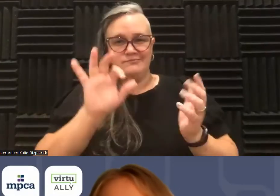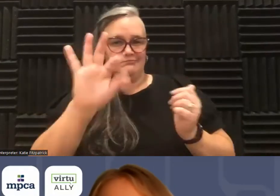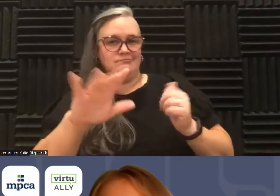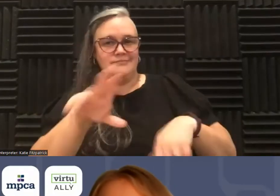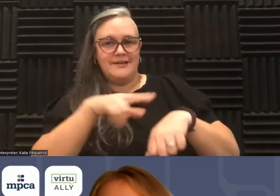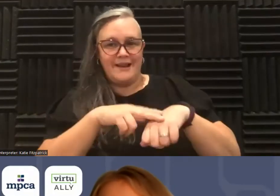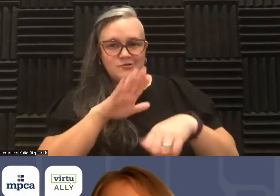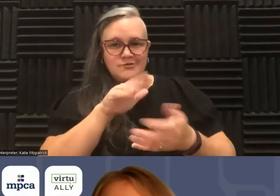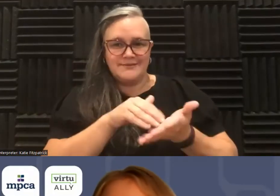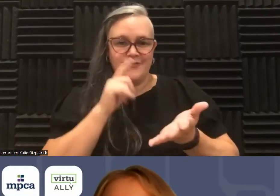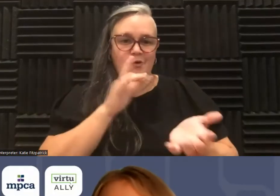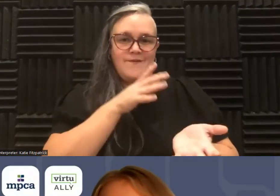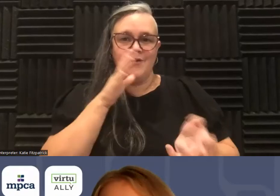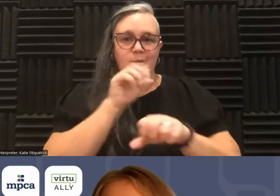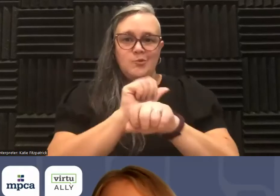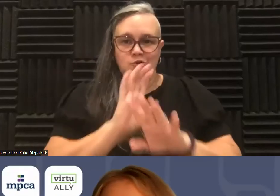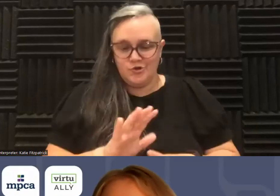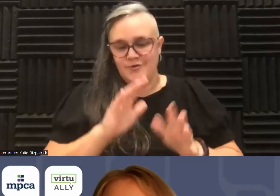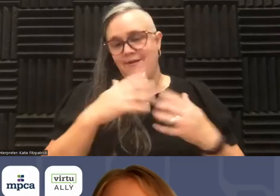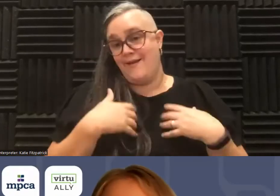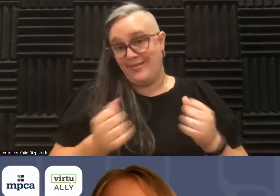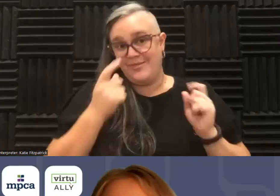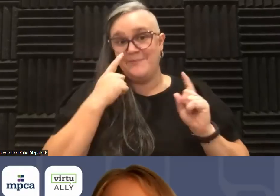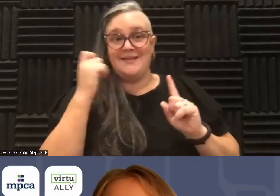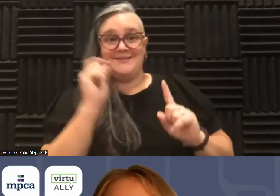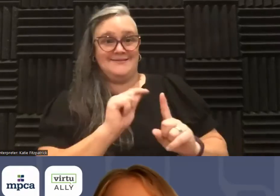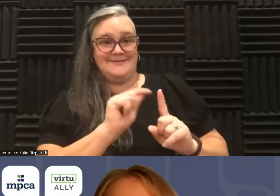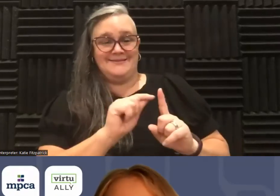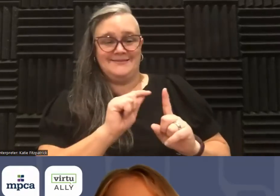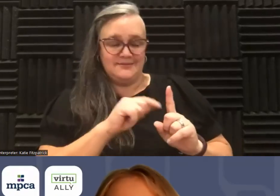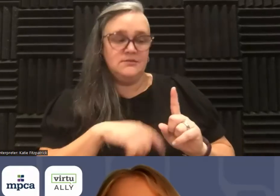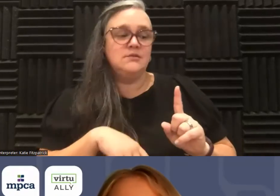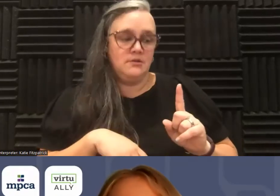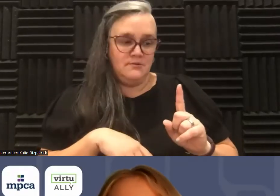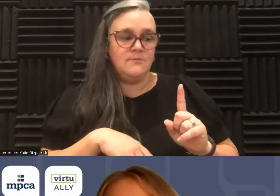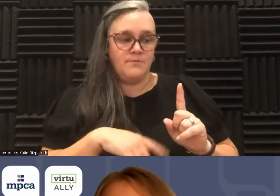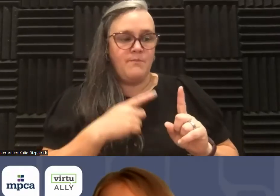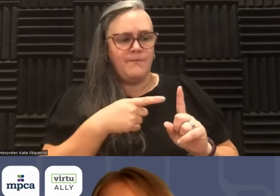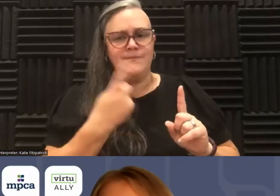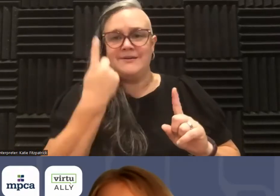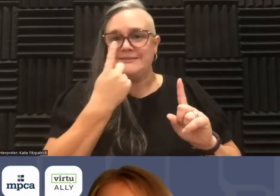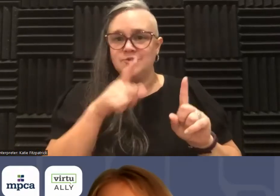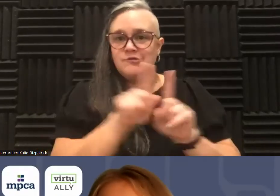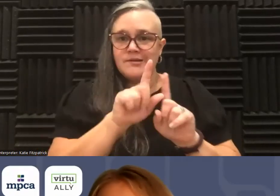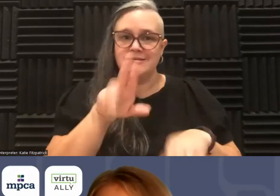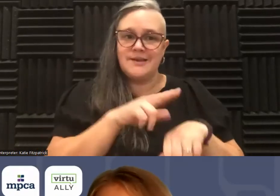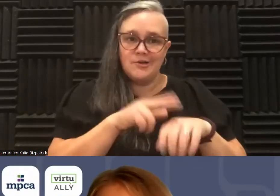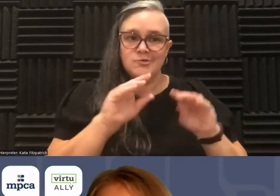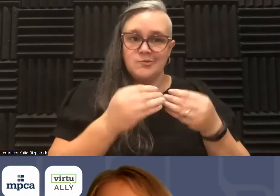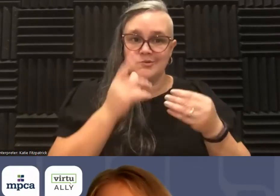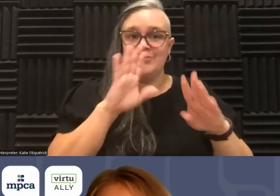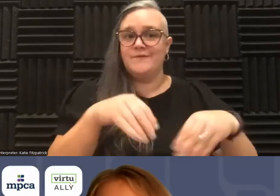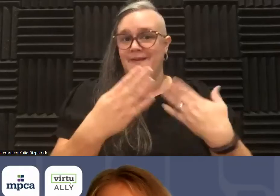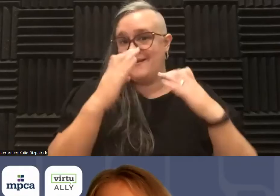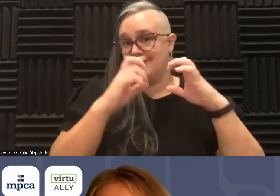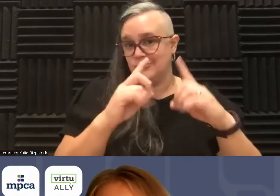for Farm Worker Health, because that's also who they're considered a national organization to provide education